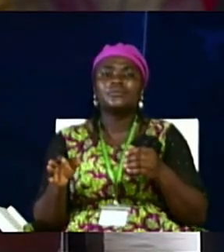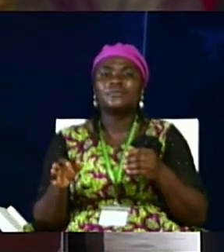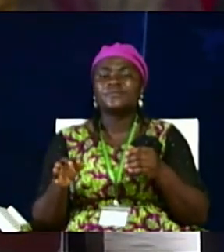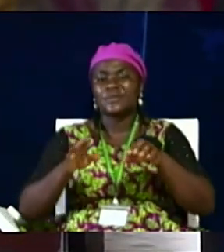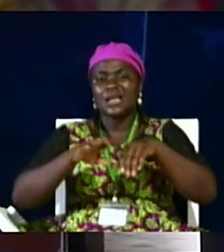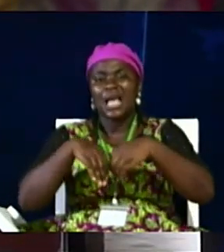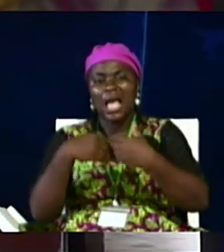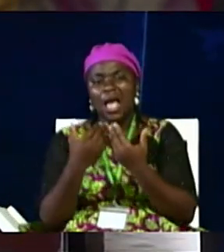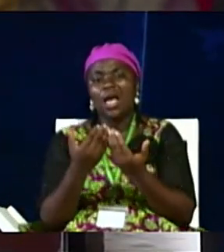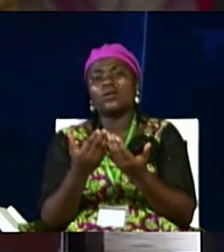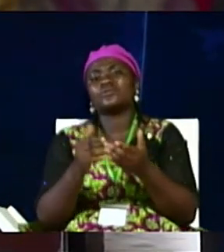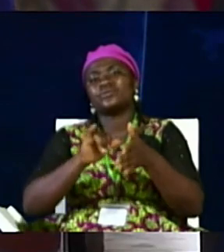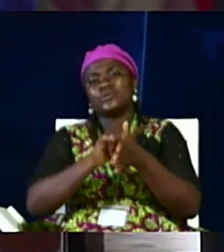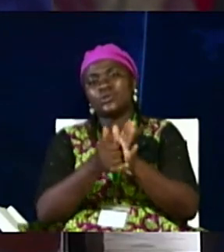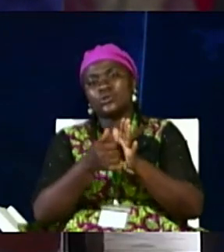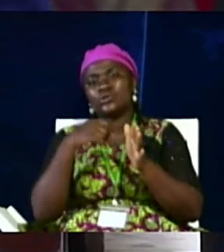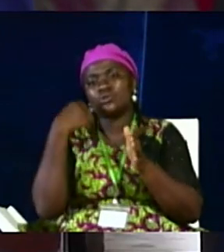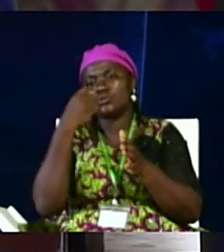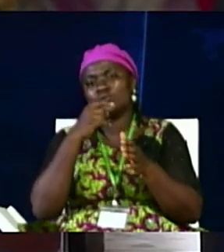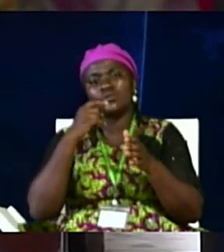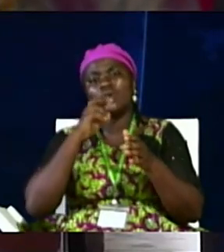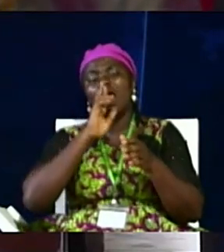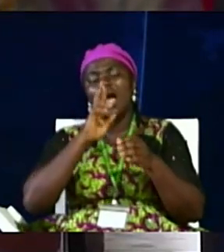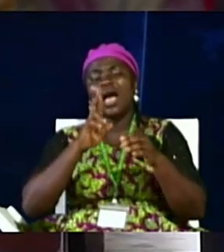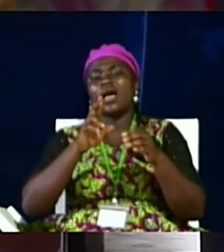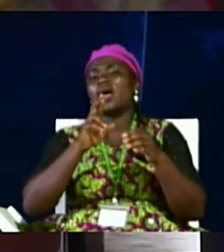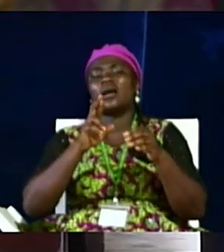how those who are childless, how they are looked down